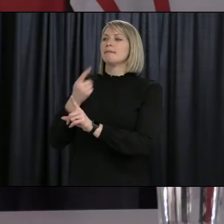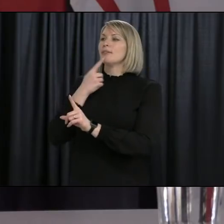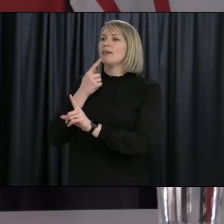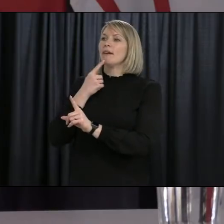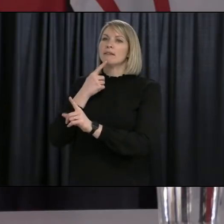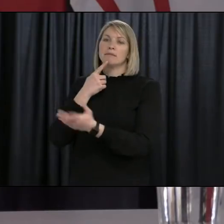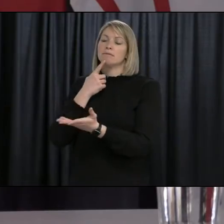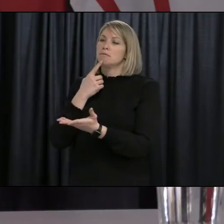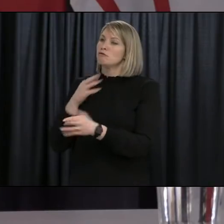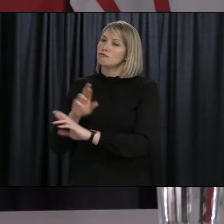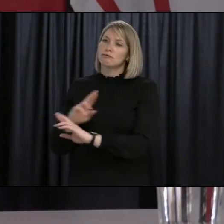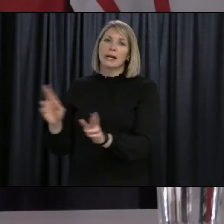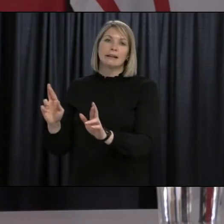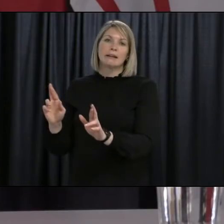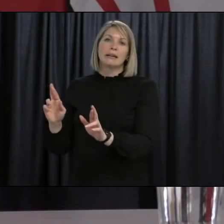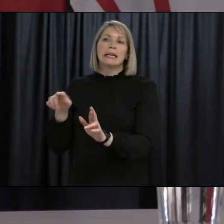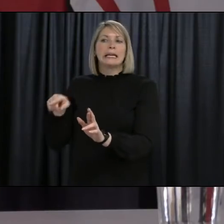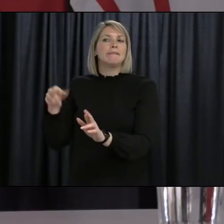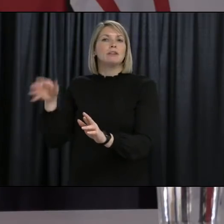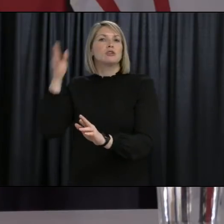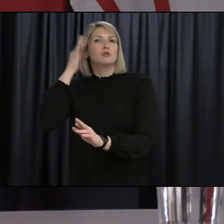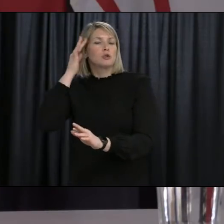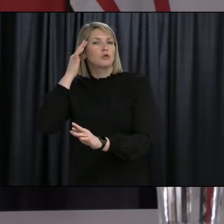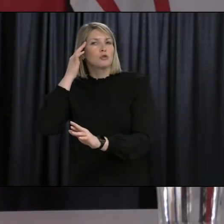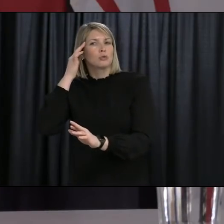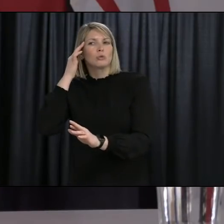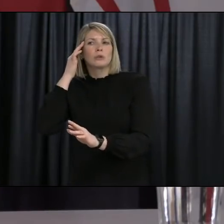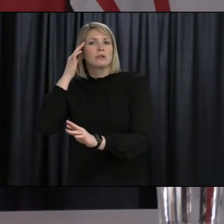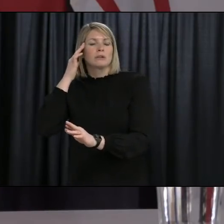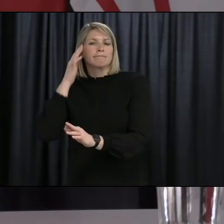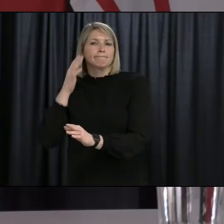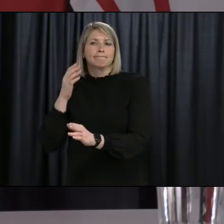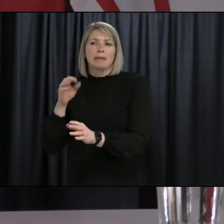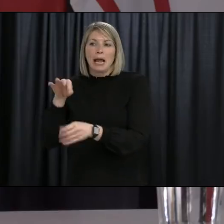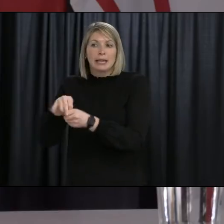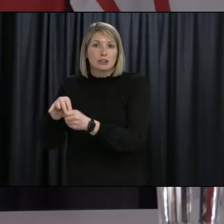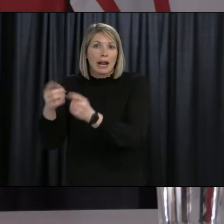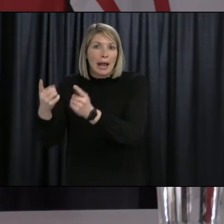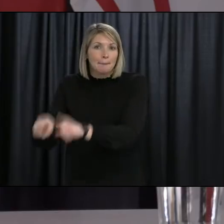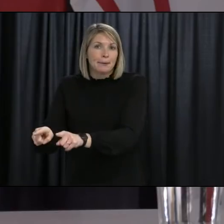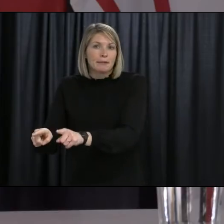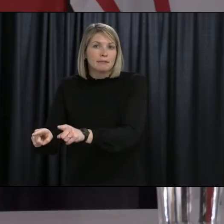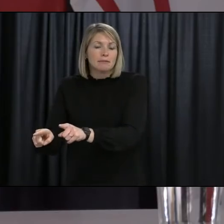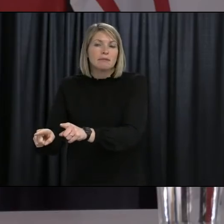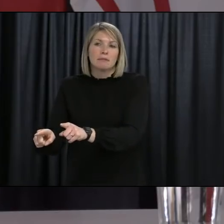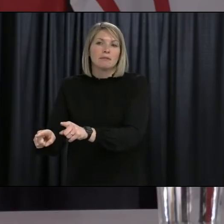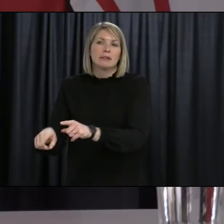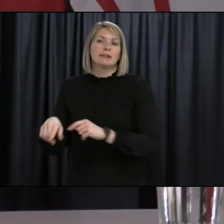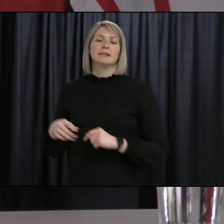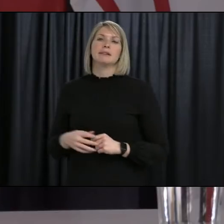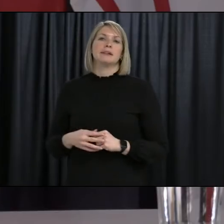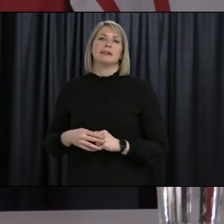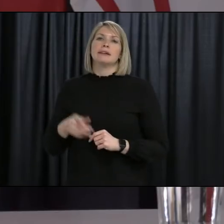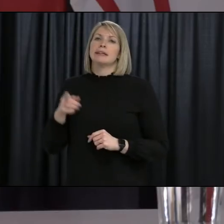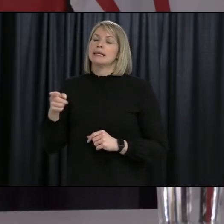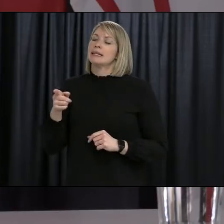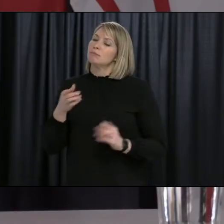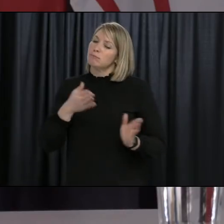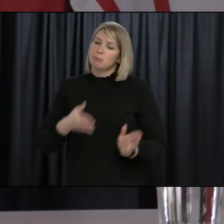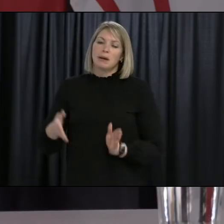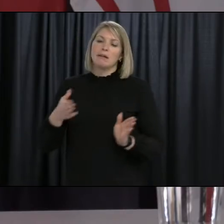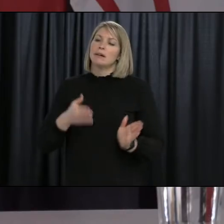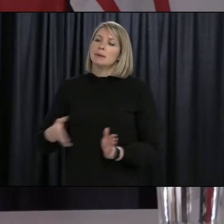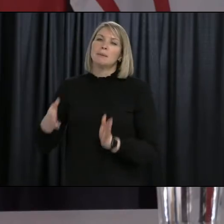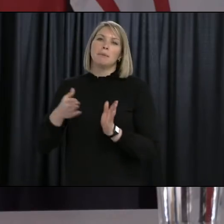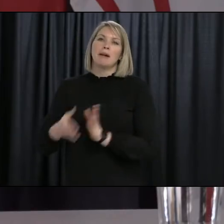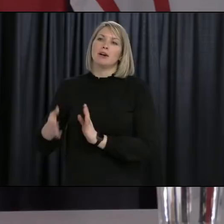to be one. I mean, he knew as soon as I was sworn in August that there had to be a COVID-19 election, and he's been preparing ever